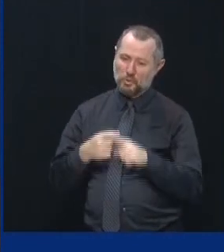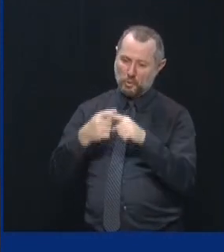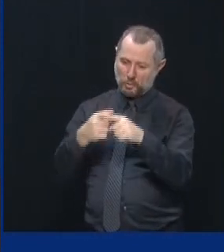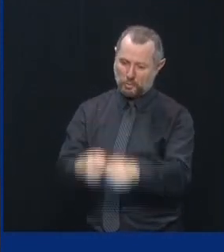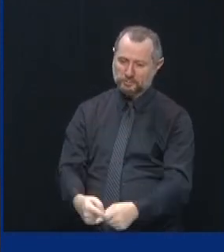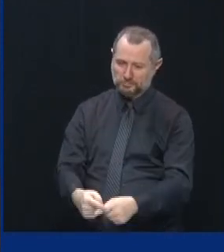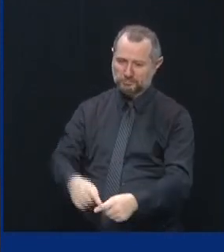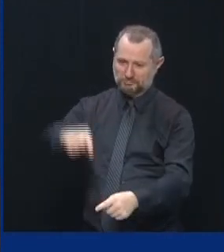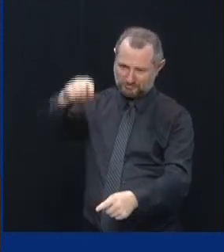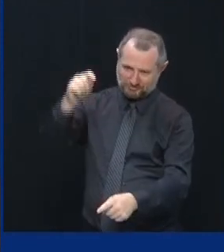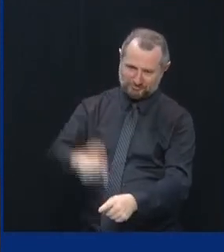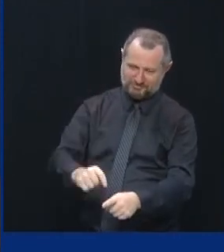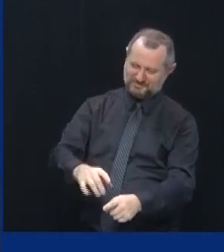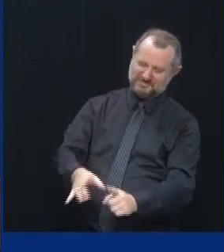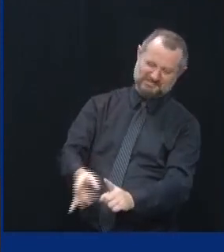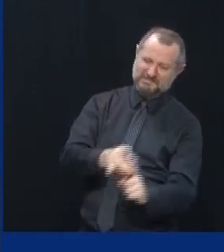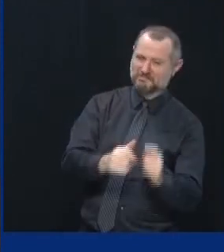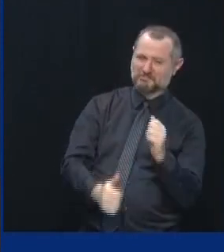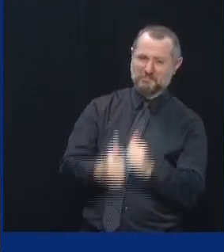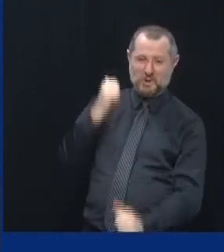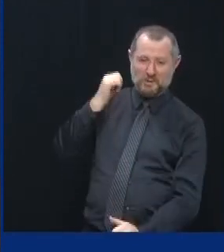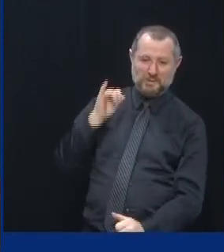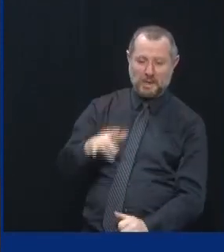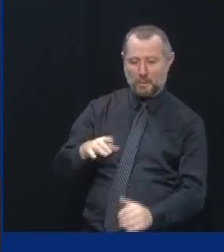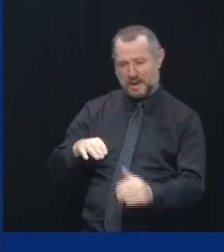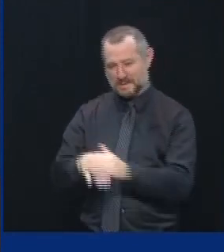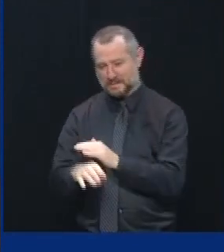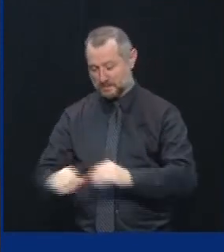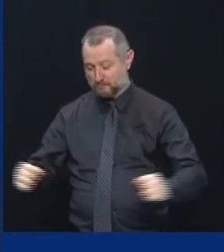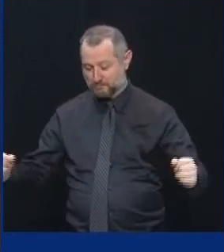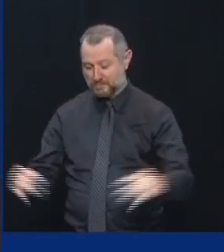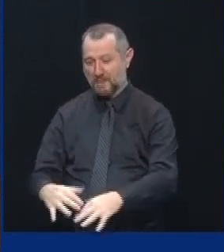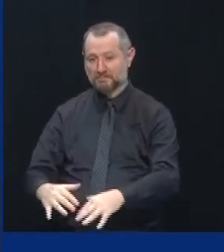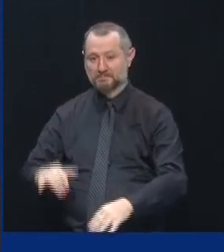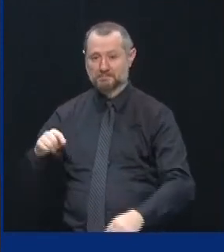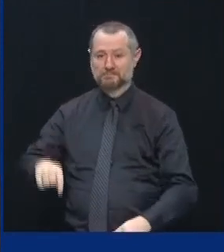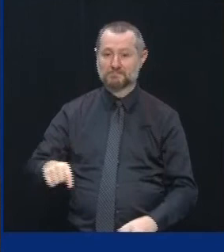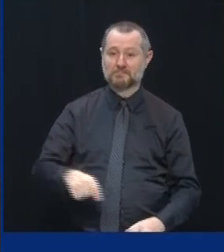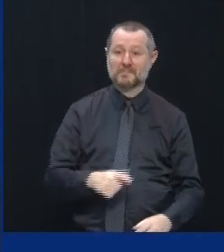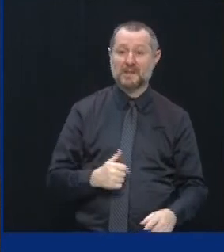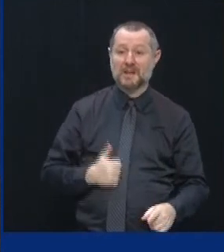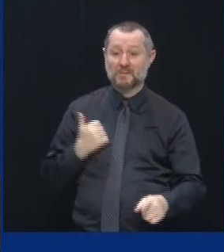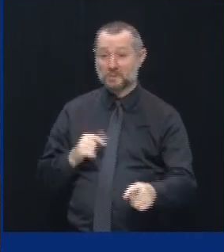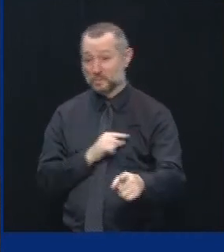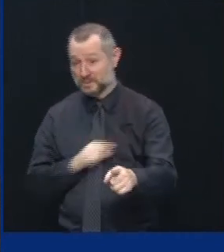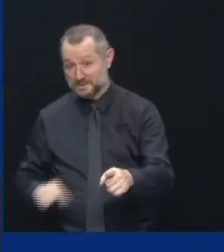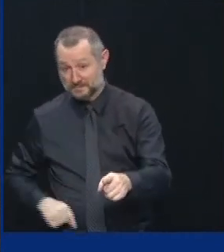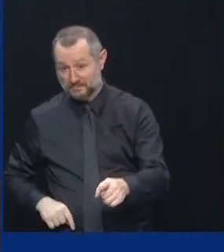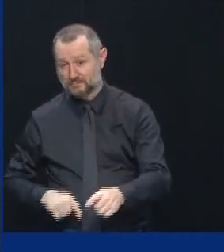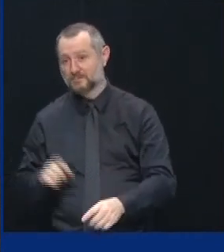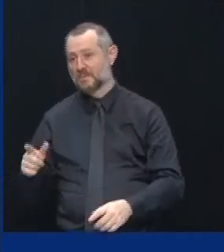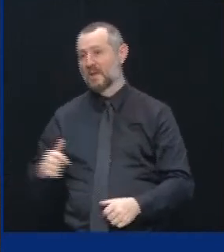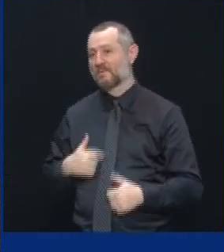so the access will be there, right? You live in Queens. It's in